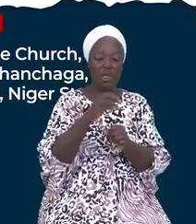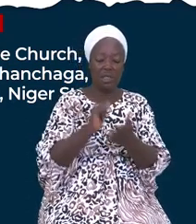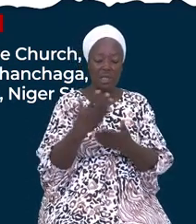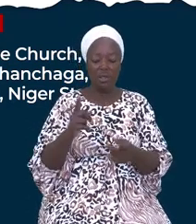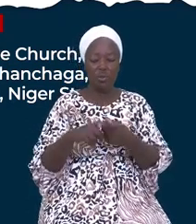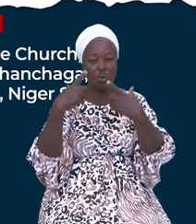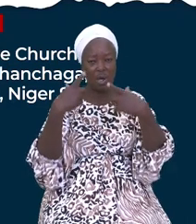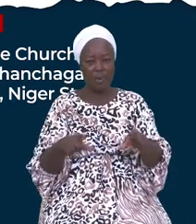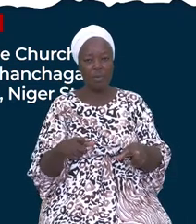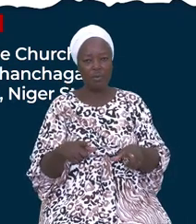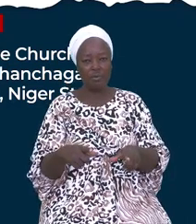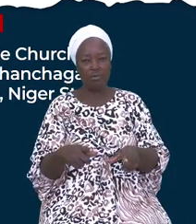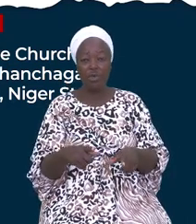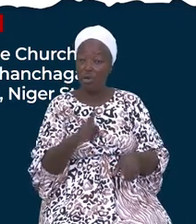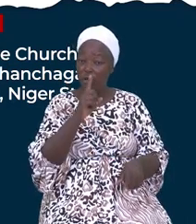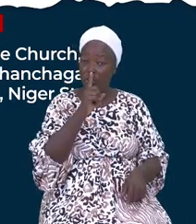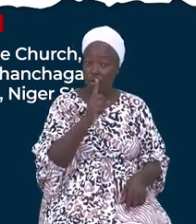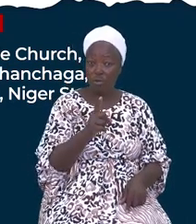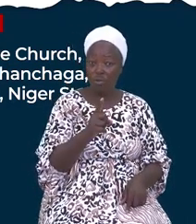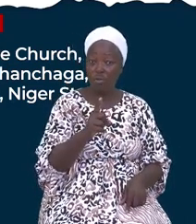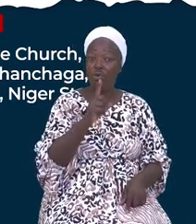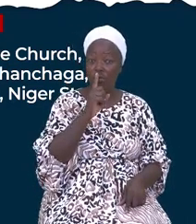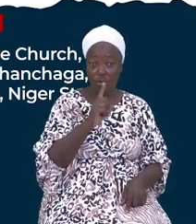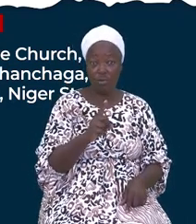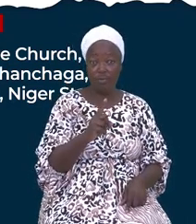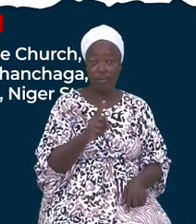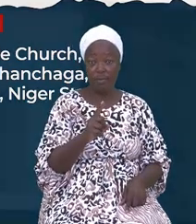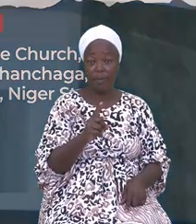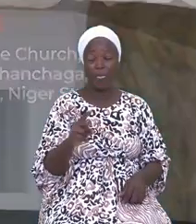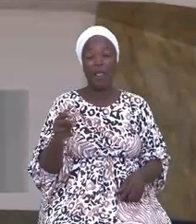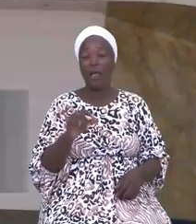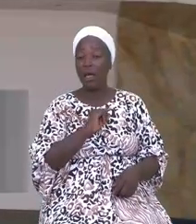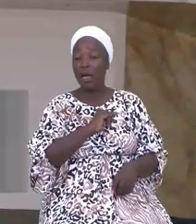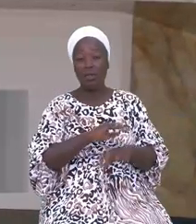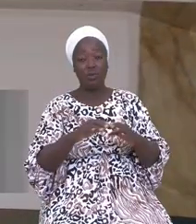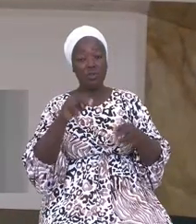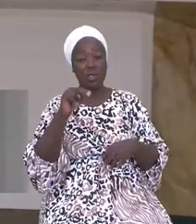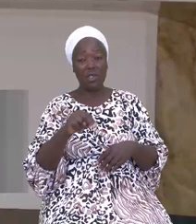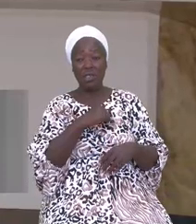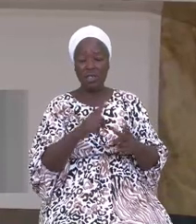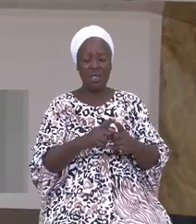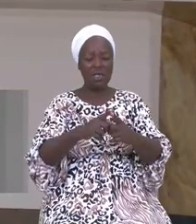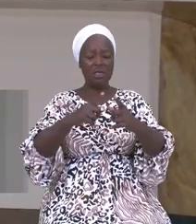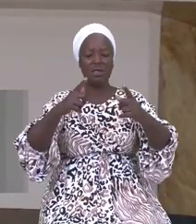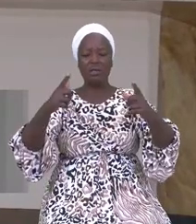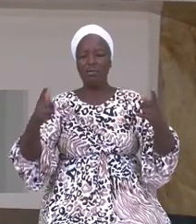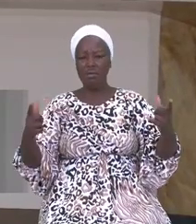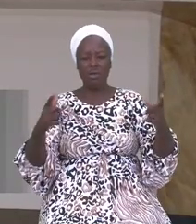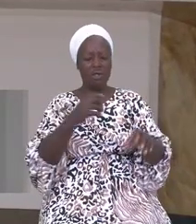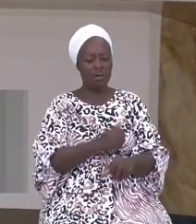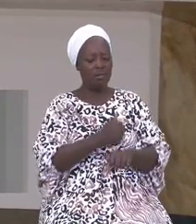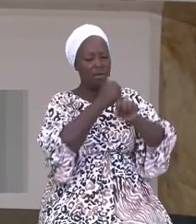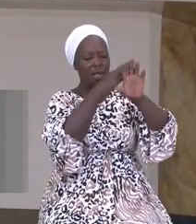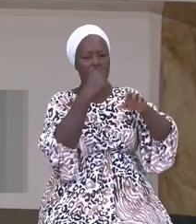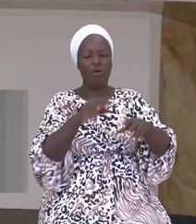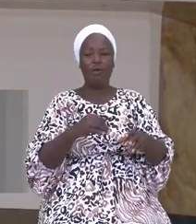happen. Fact, a fact. I don't need a great mountain of faith